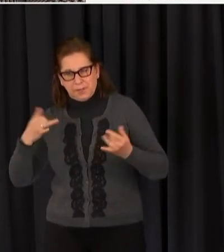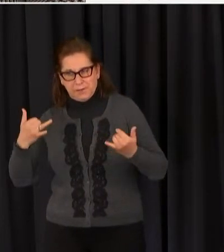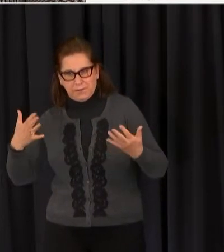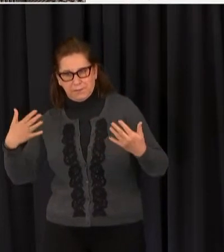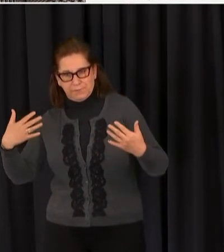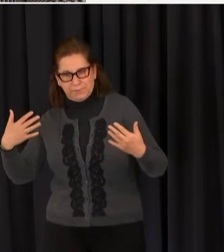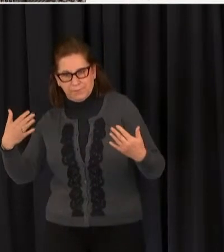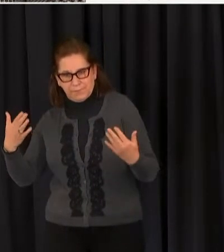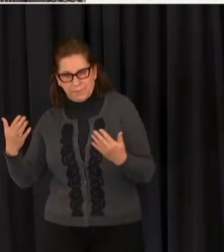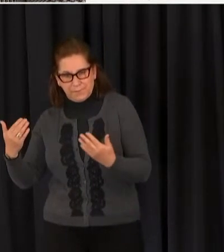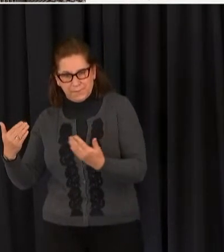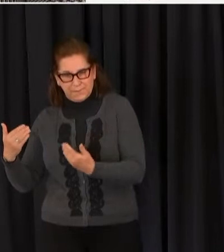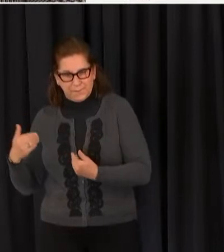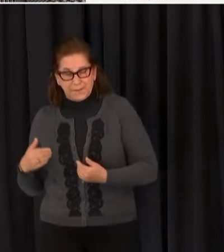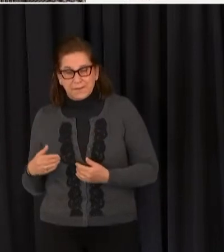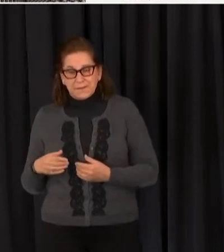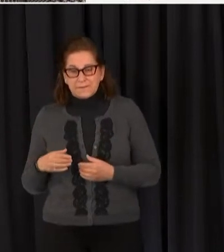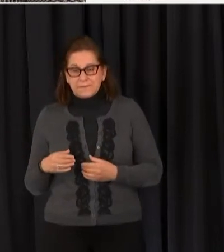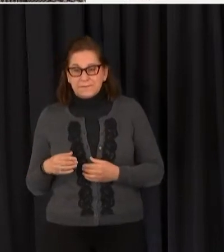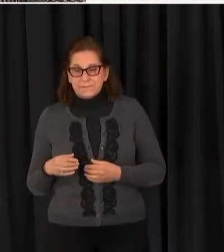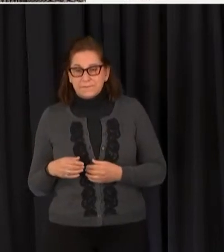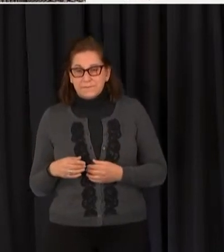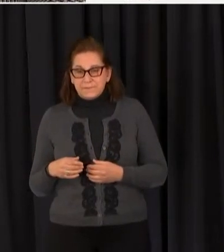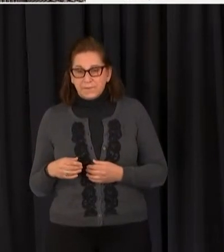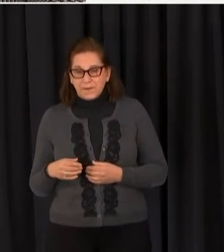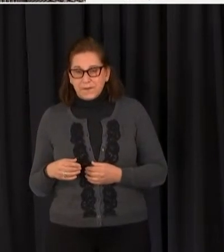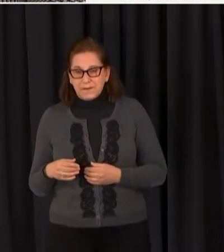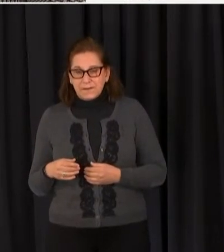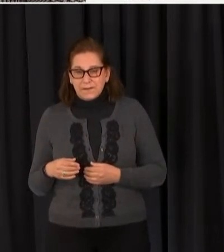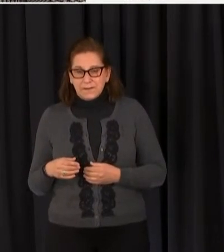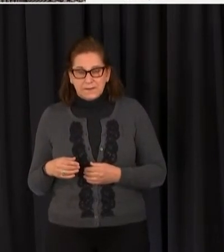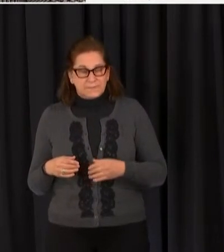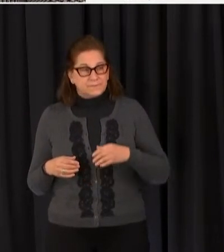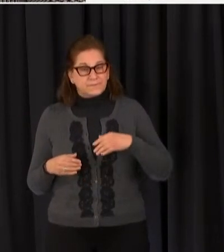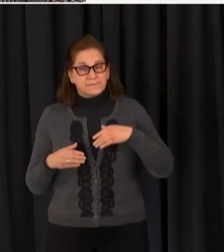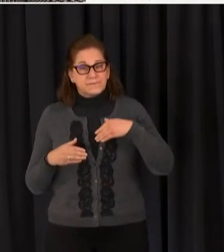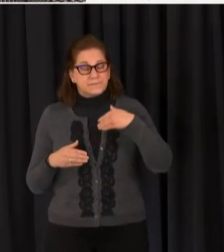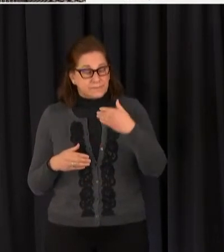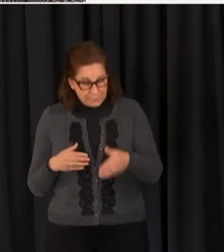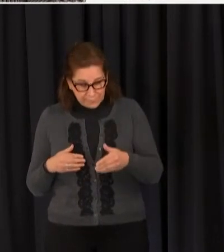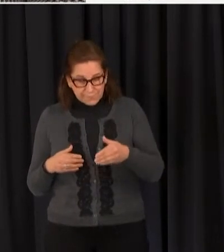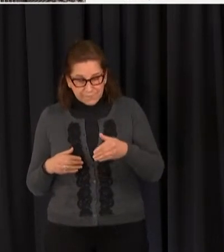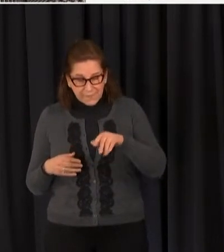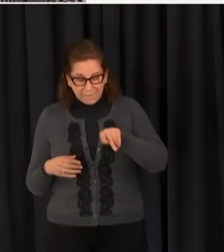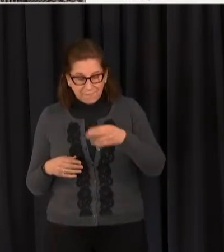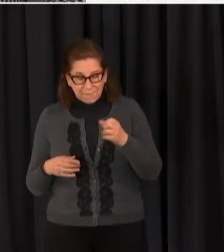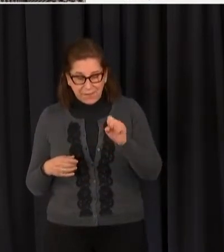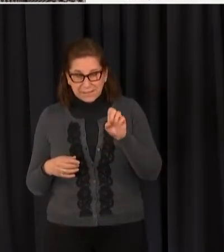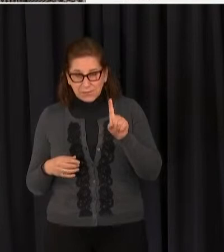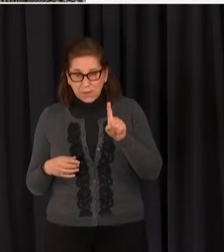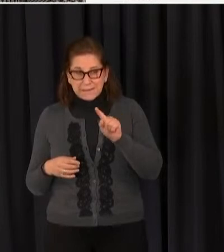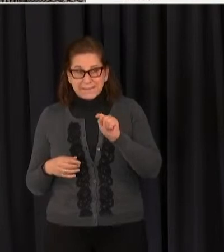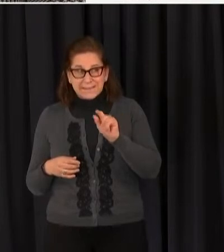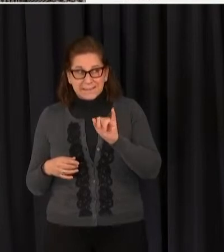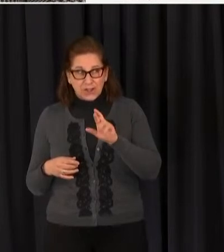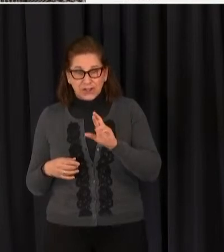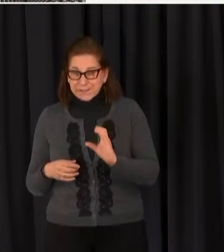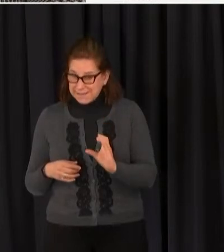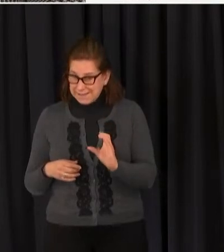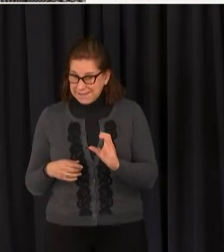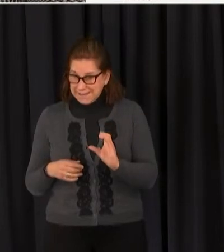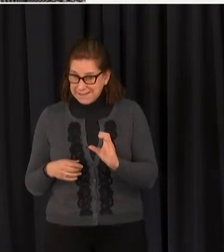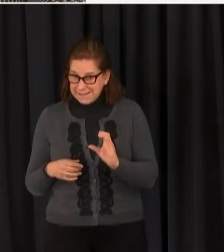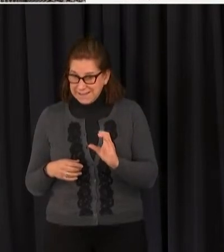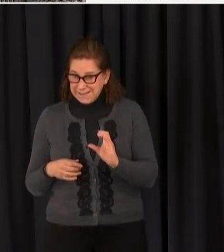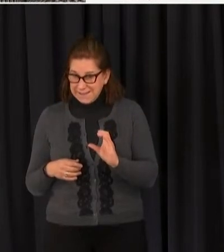our institutions of higher education, so the many colleges and universities in the district, those who work in construction,